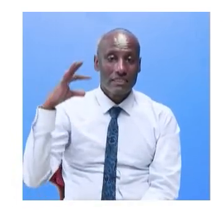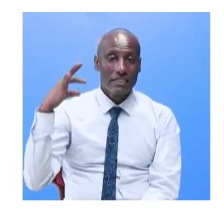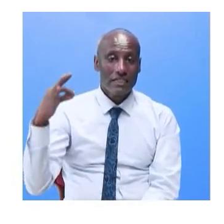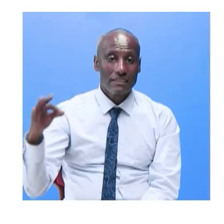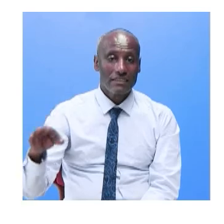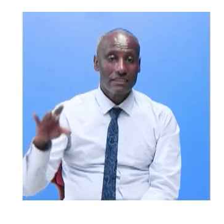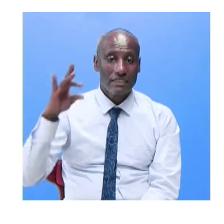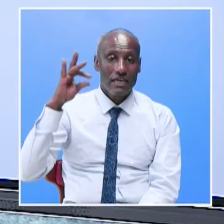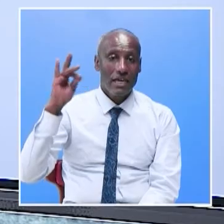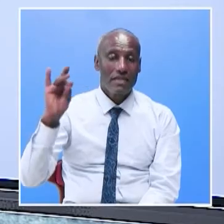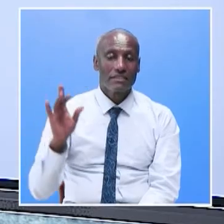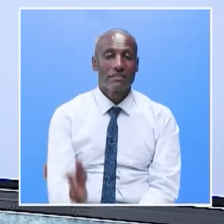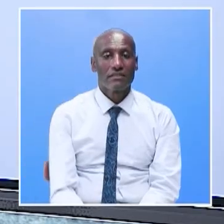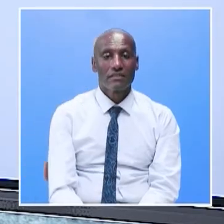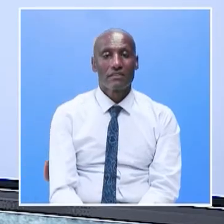1998.